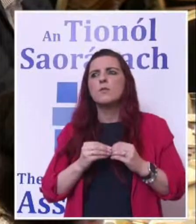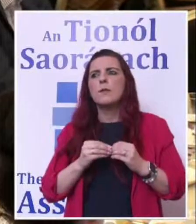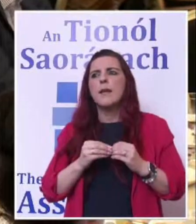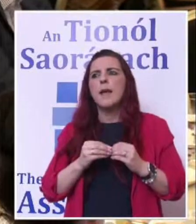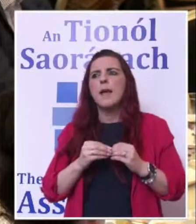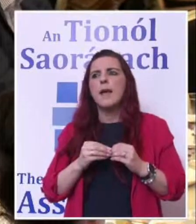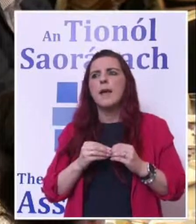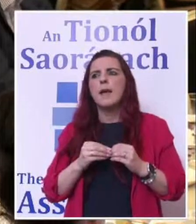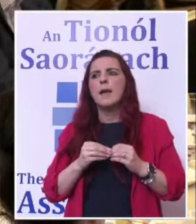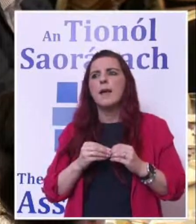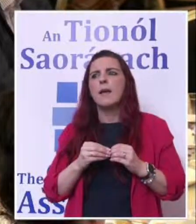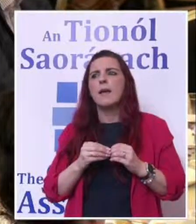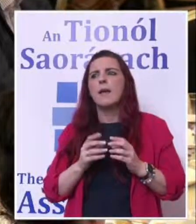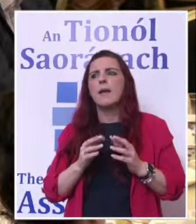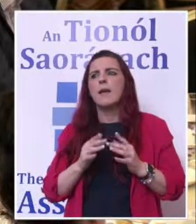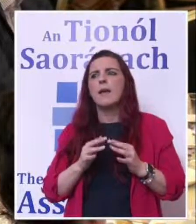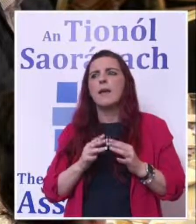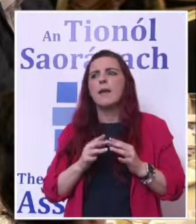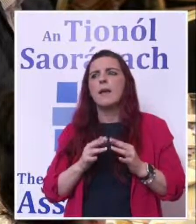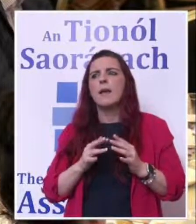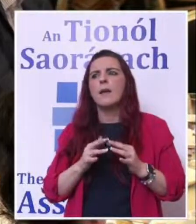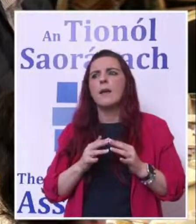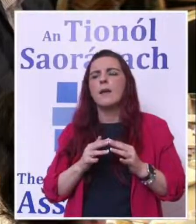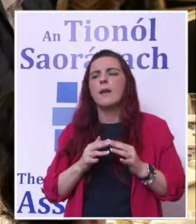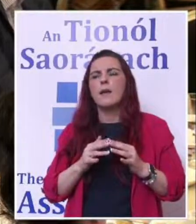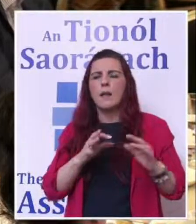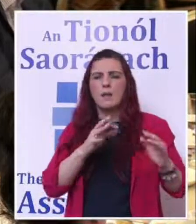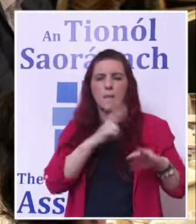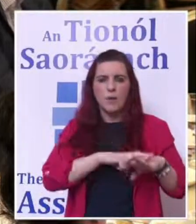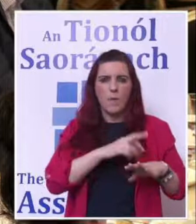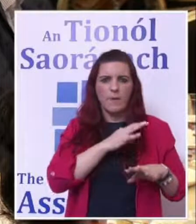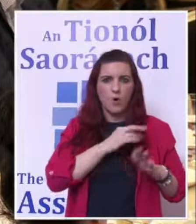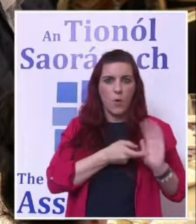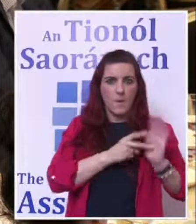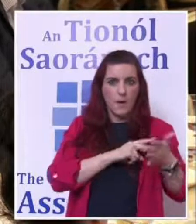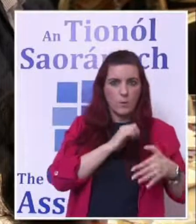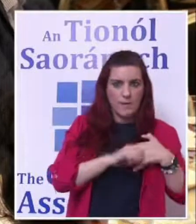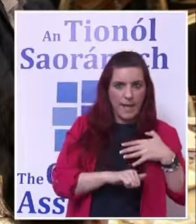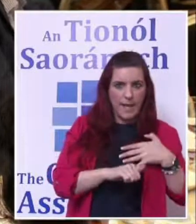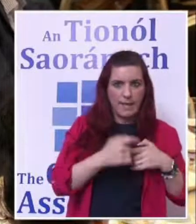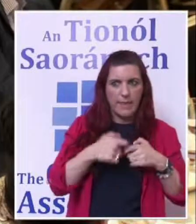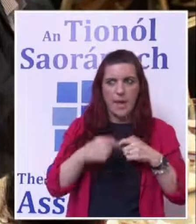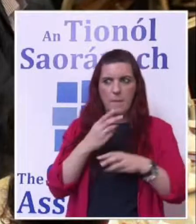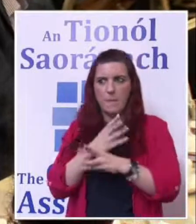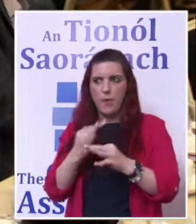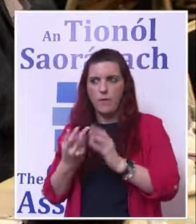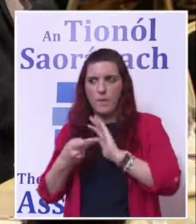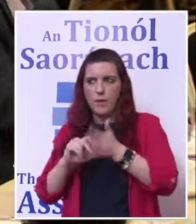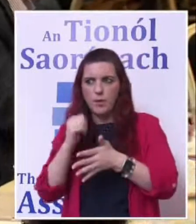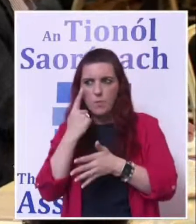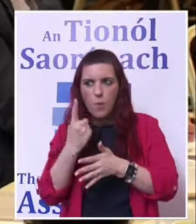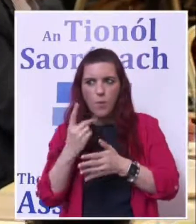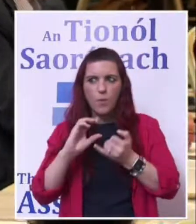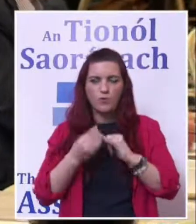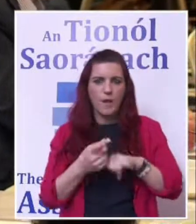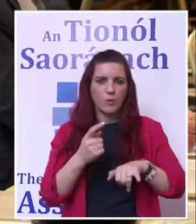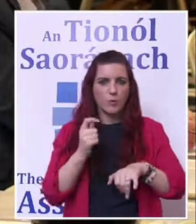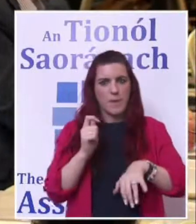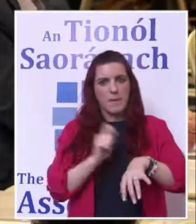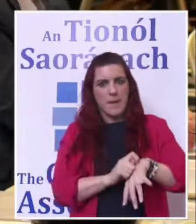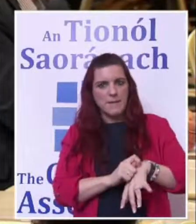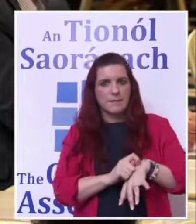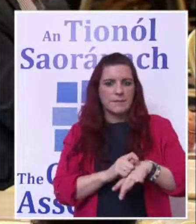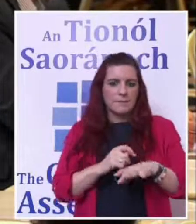about better to have a good plan today than a perfect plan tomorrow. But obviously we try to do the best we can and put the best model in